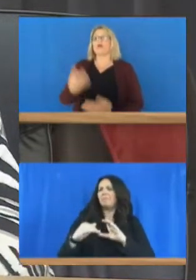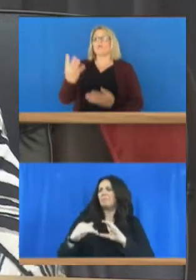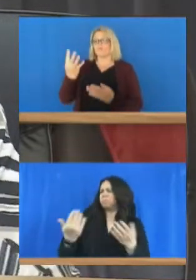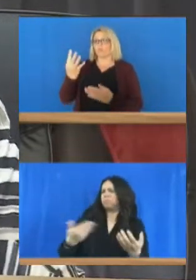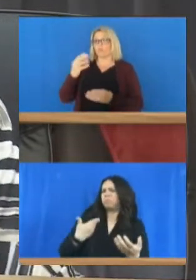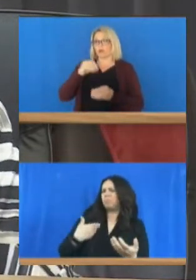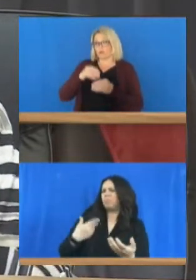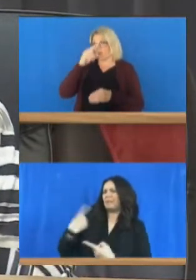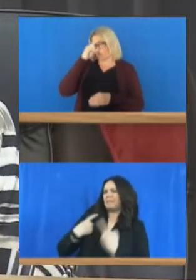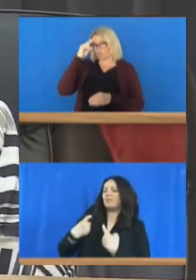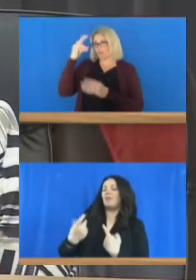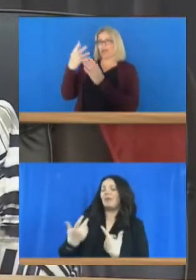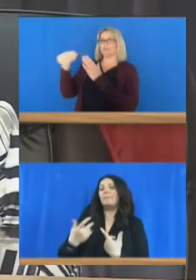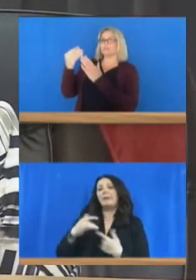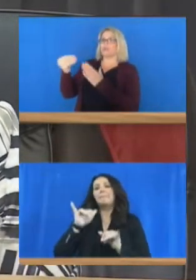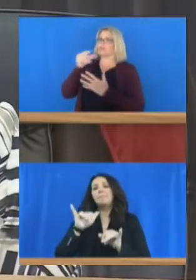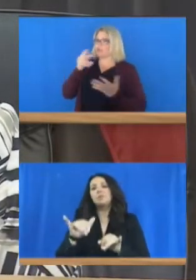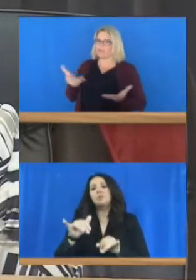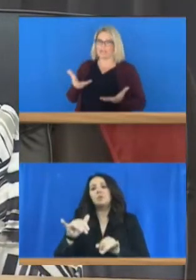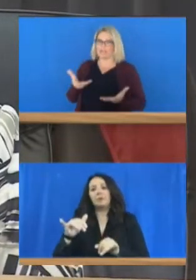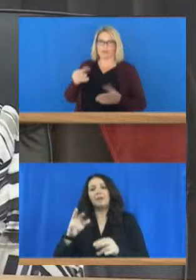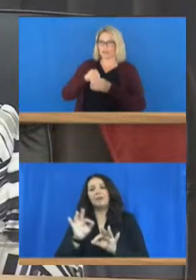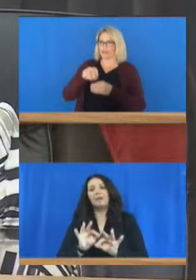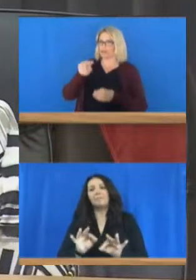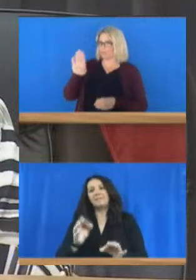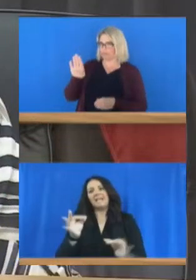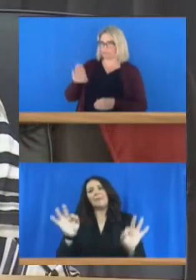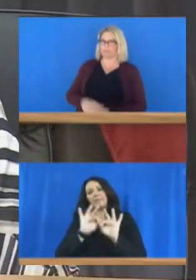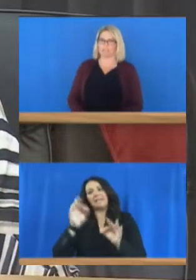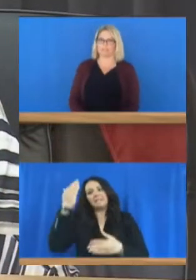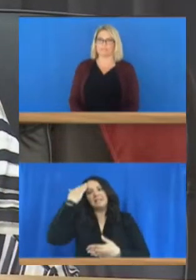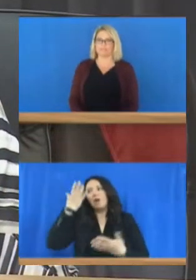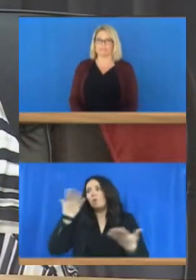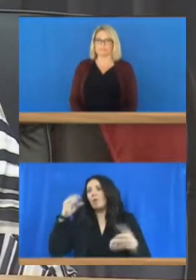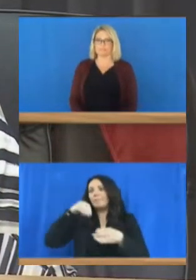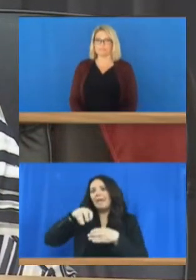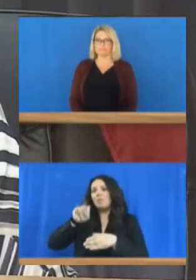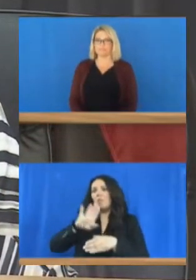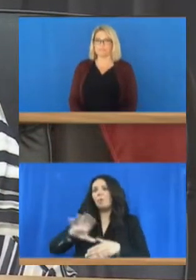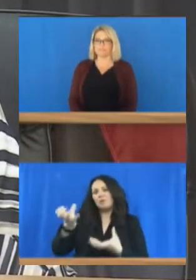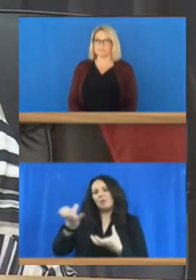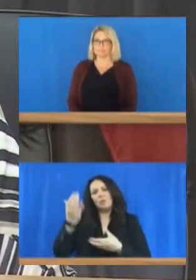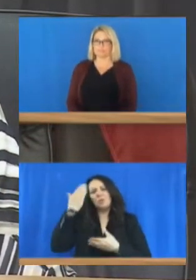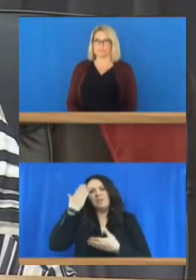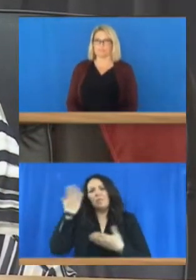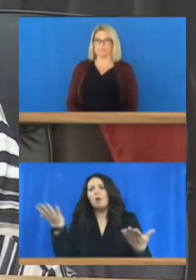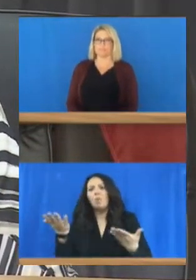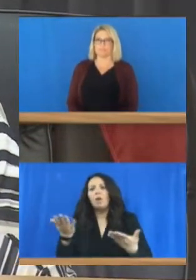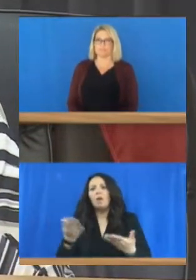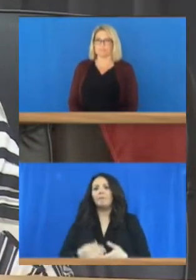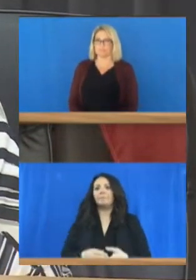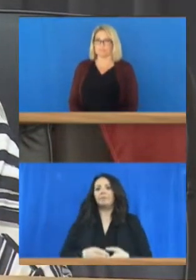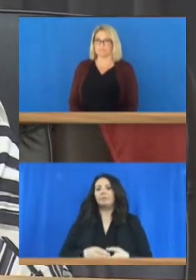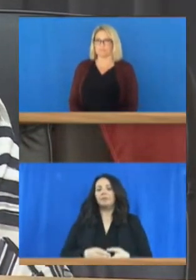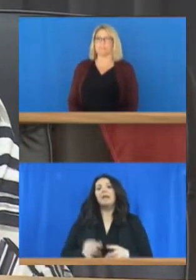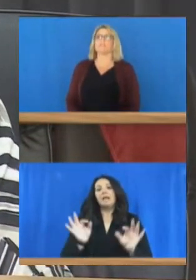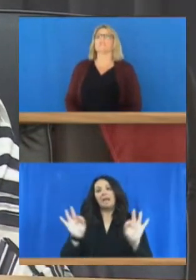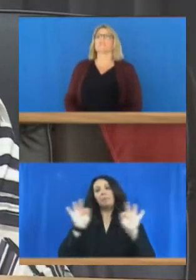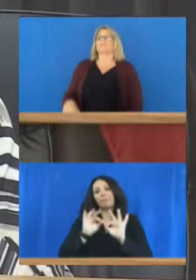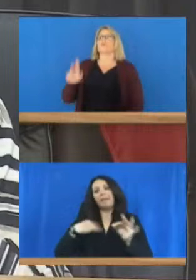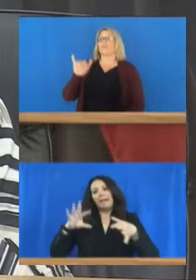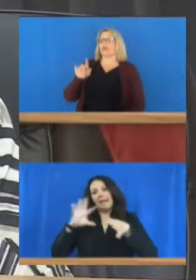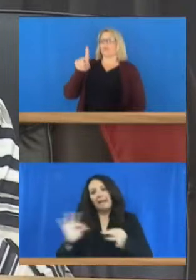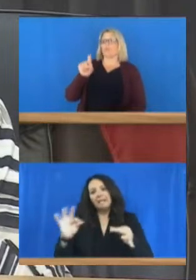related to the ongoing outbreak in Nova Scotia. And we have to remember that this virus is all around